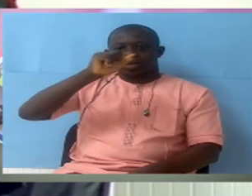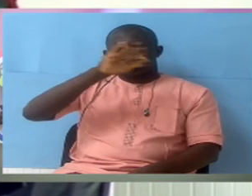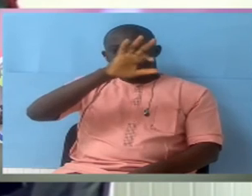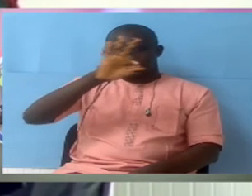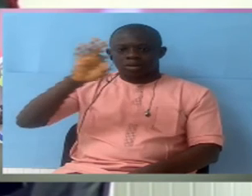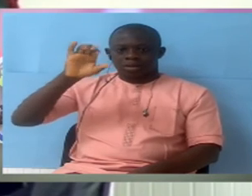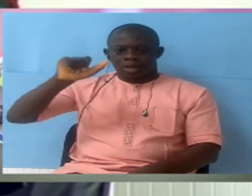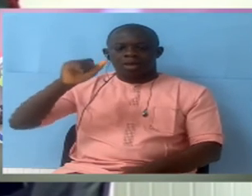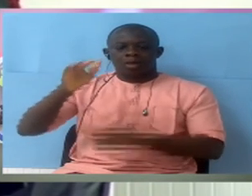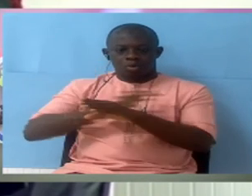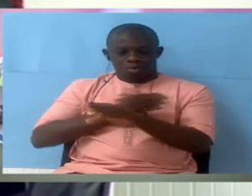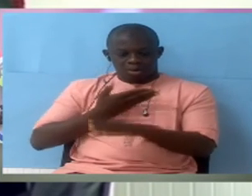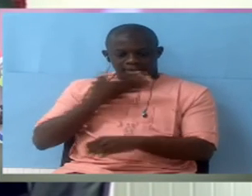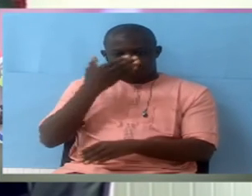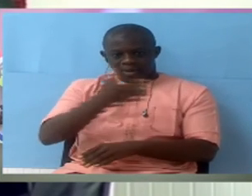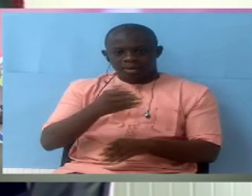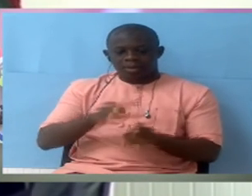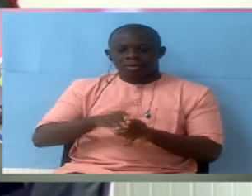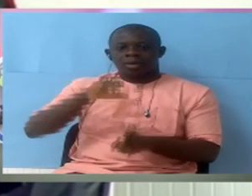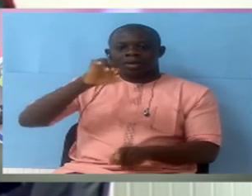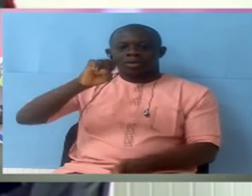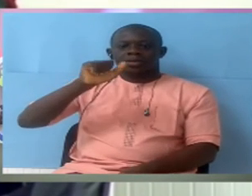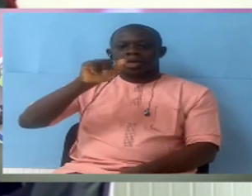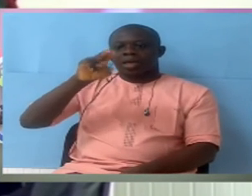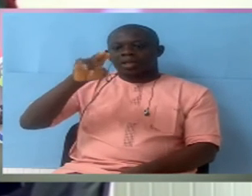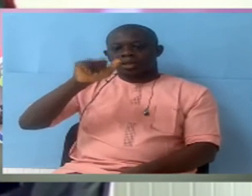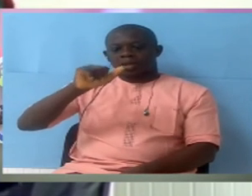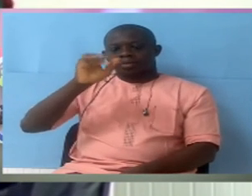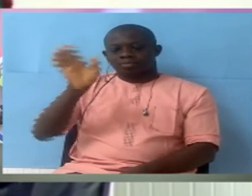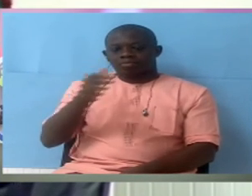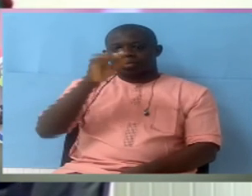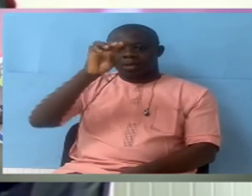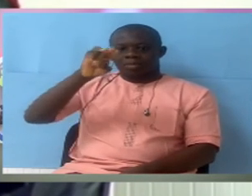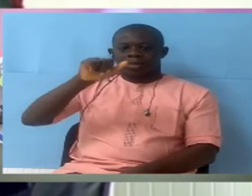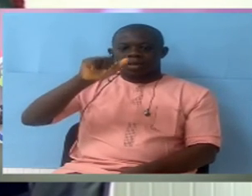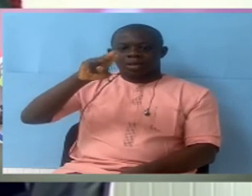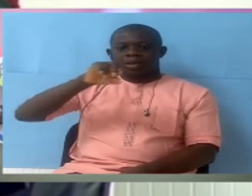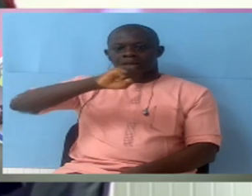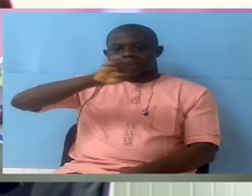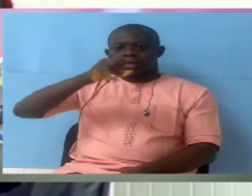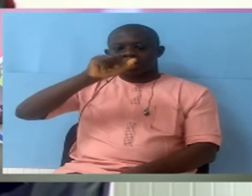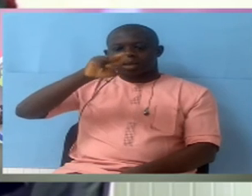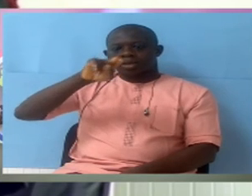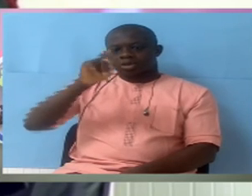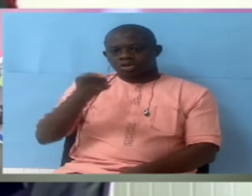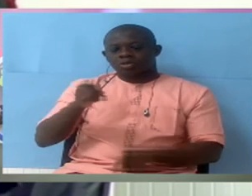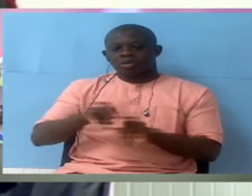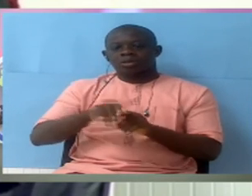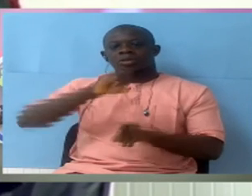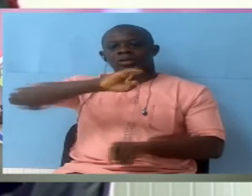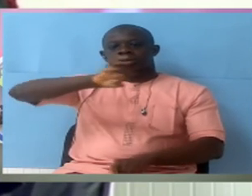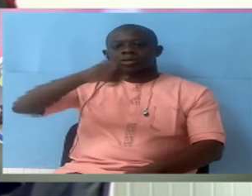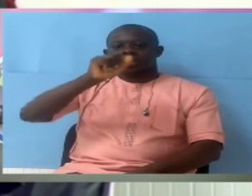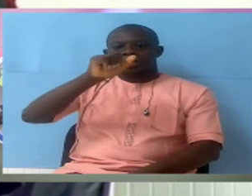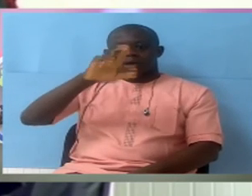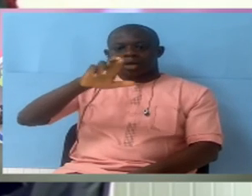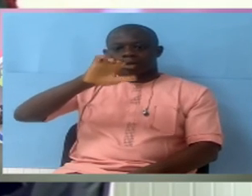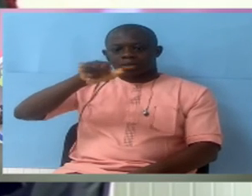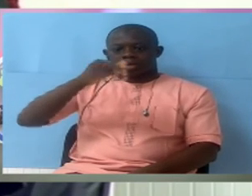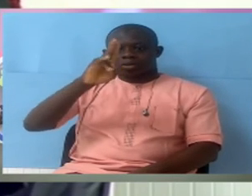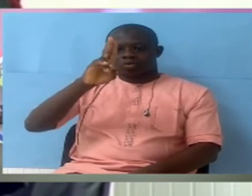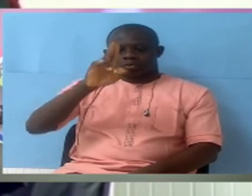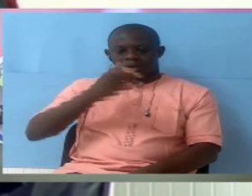Malik Jata mu ngi ci won. Sana Manjang. Sana Manjang. Jaju alias Rambo. Jaju ñu ko wax